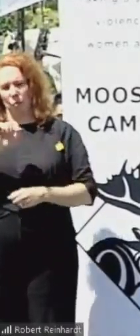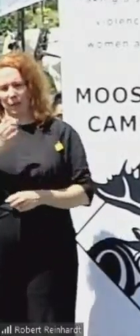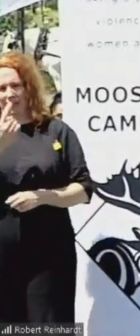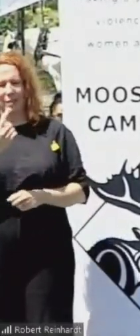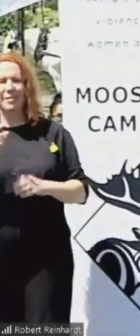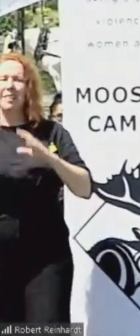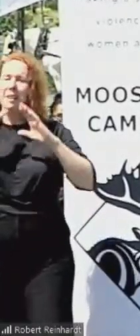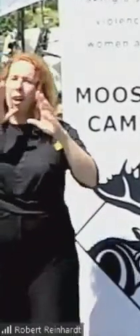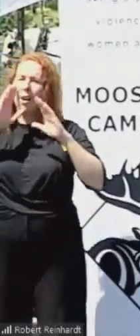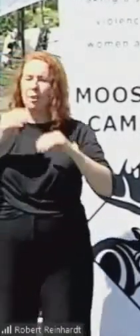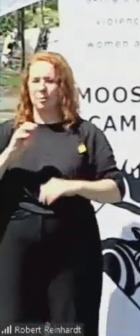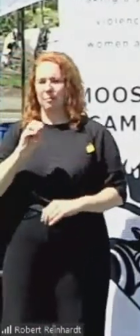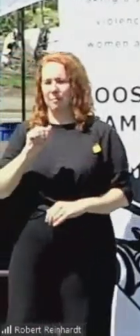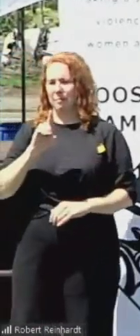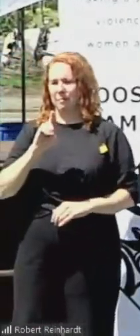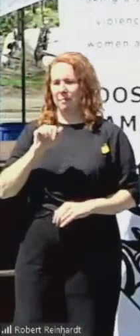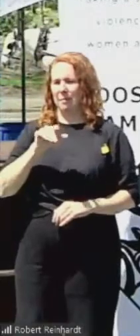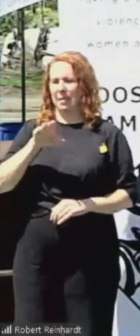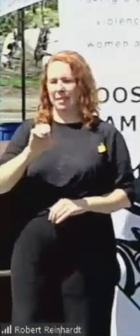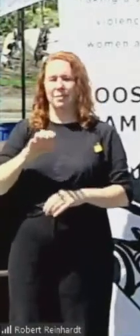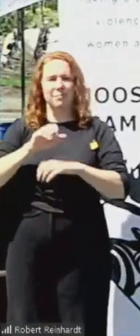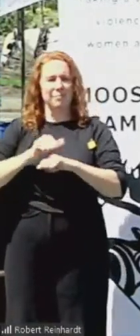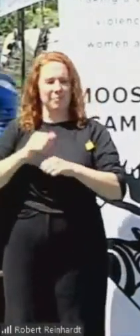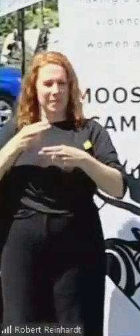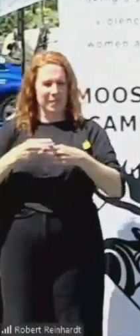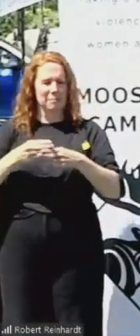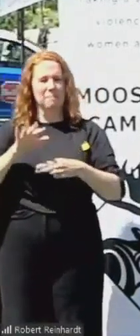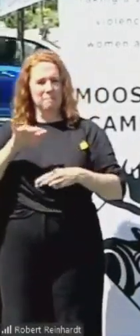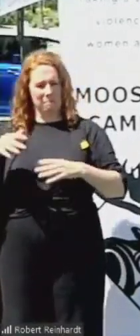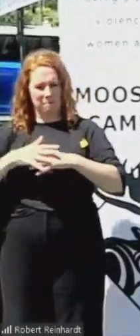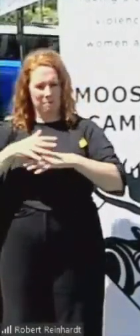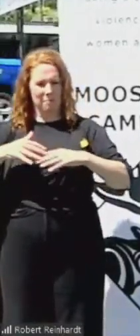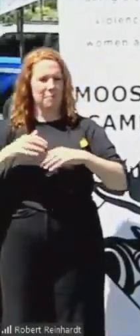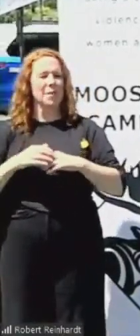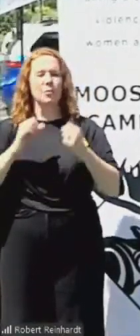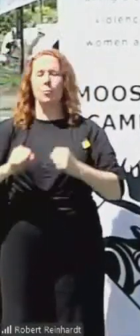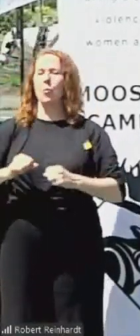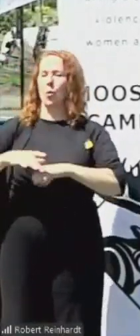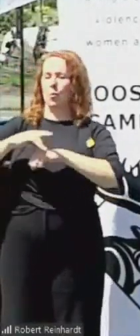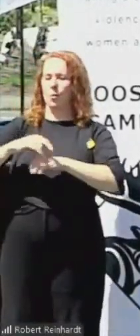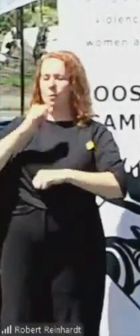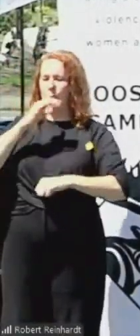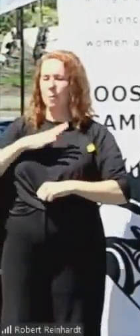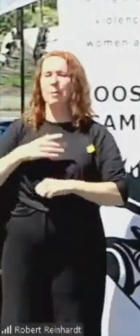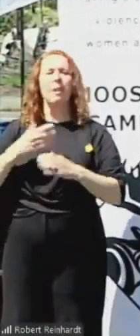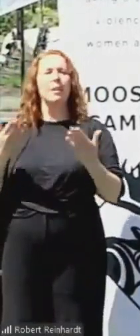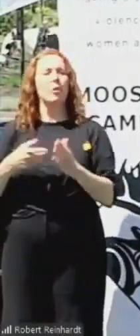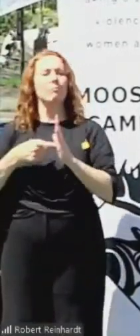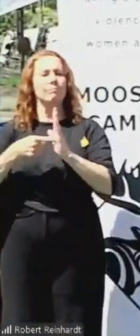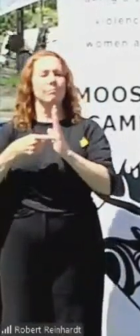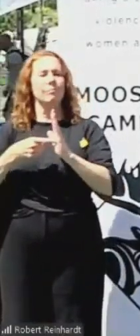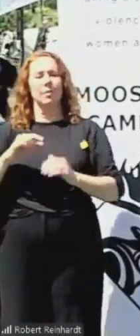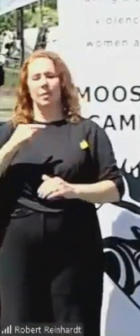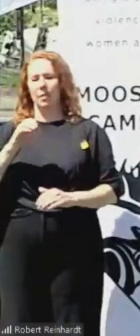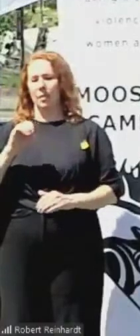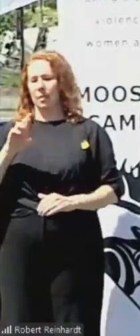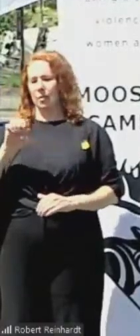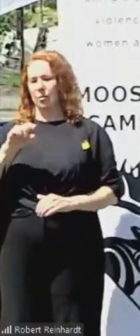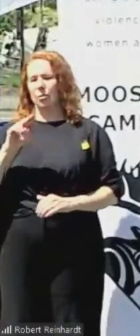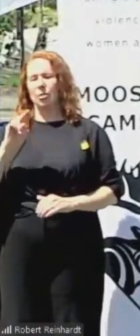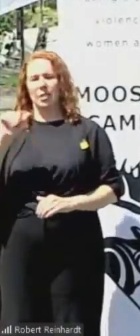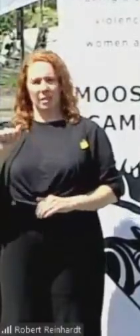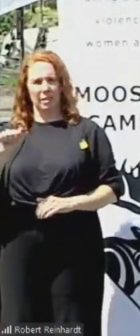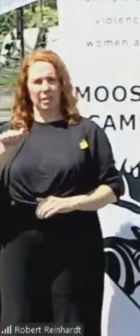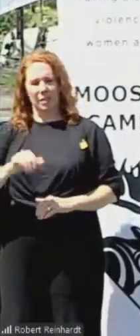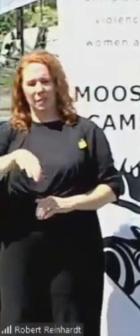Tansa, hello, my name is Madeline. Traditional name is Sakaski Squiu, Strong Earth Woman, and I'm here representing Georgina Pappin, who